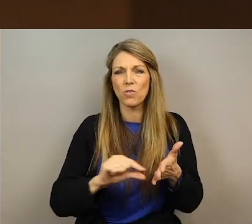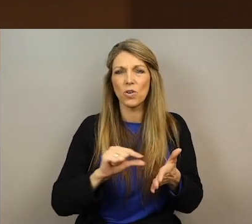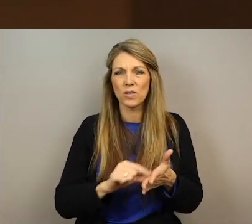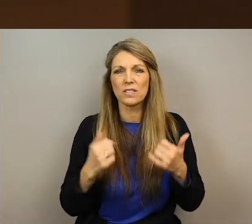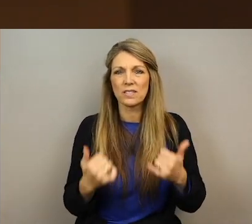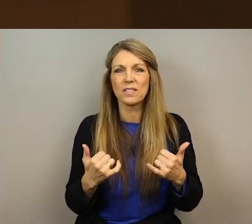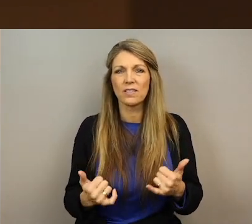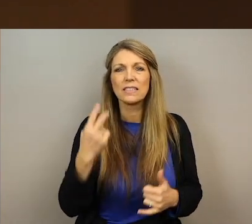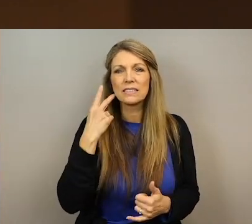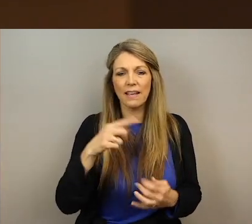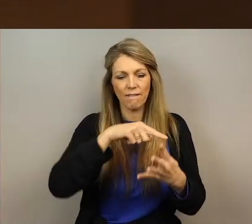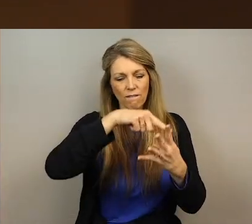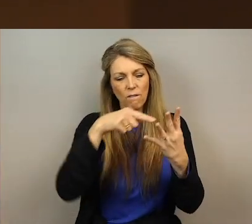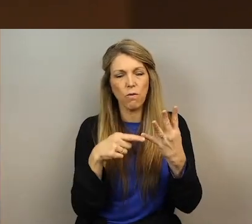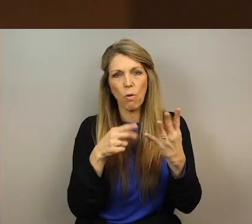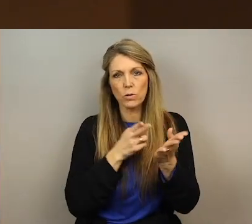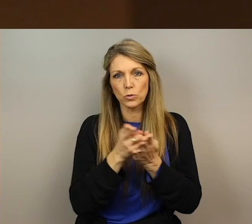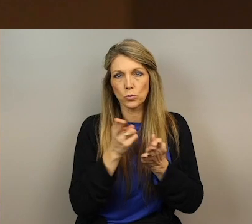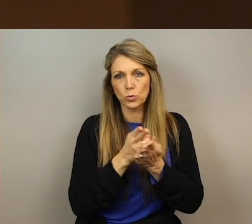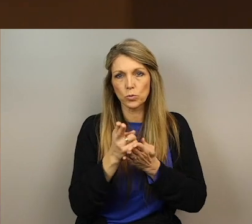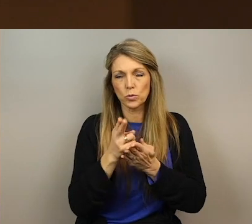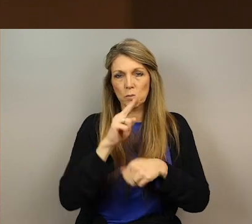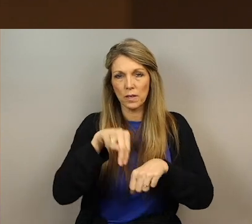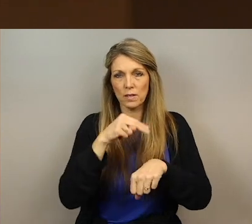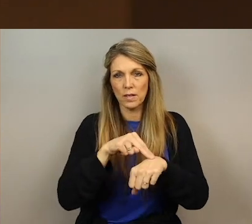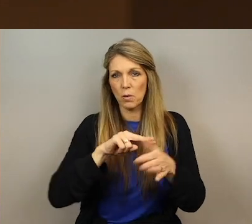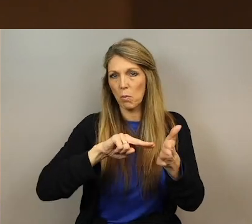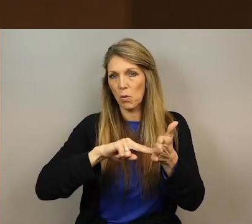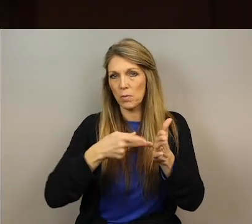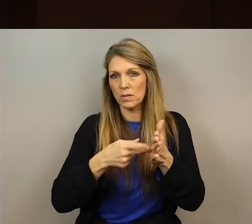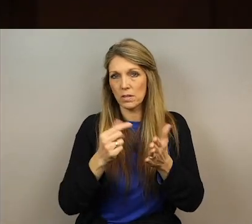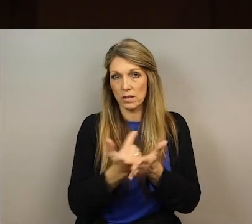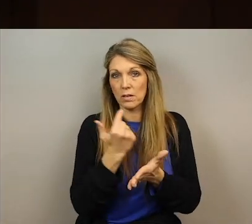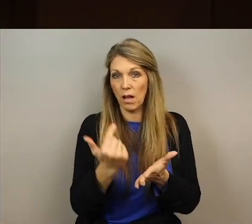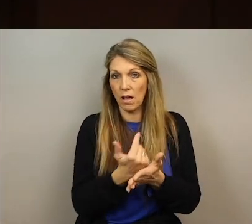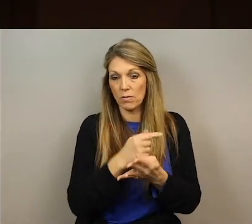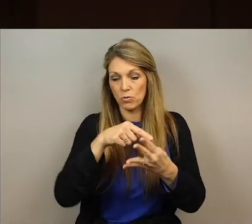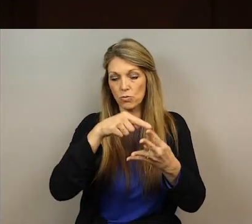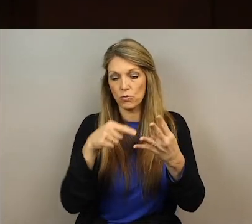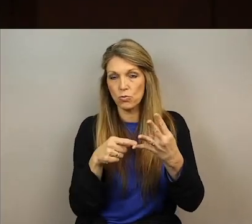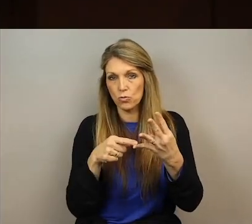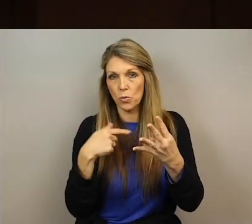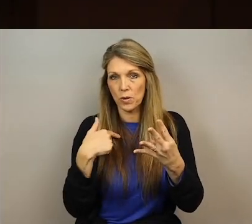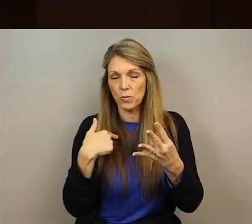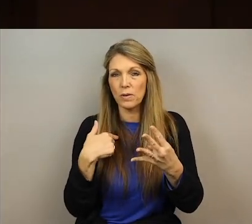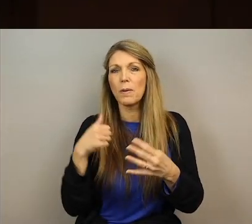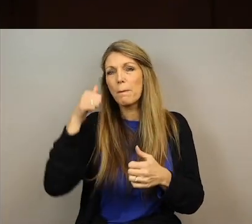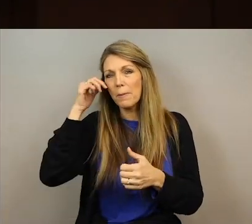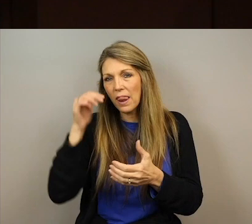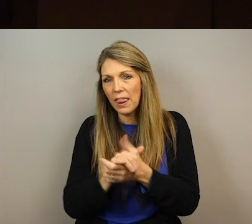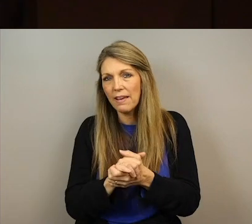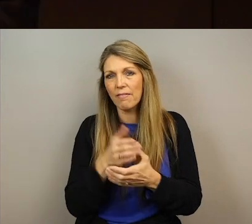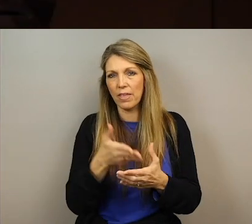today to see four truths about the nature and purpose of the gospel. Four truths that if we will embrace them, if that we